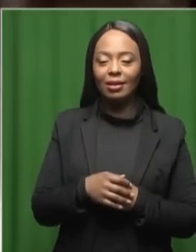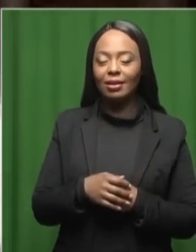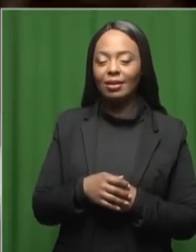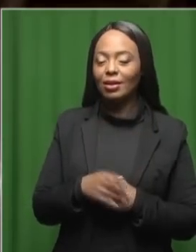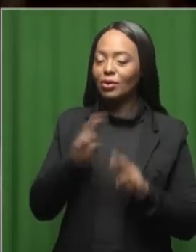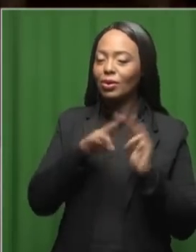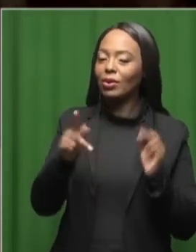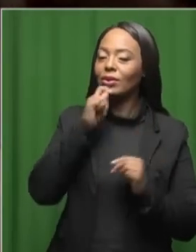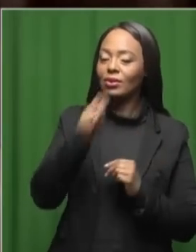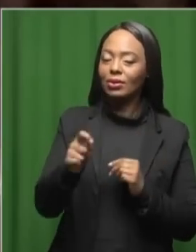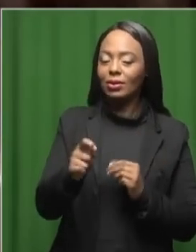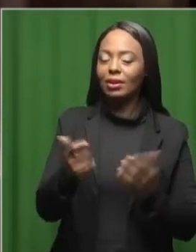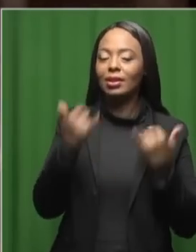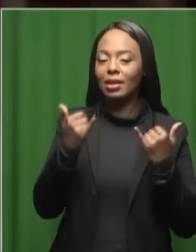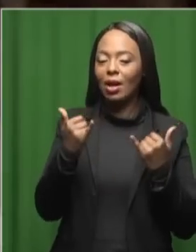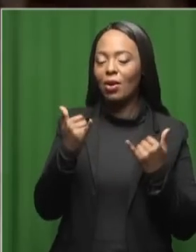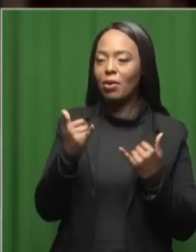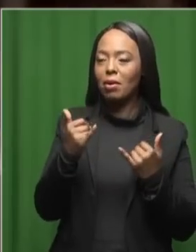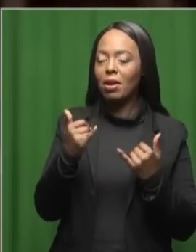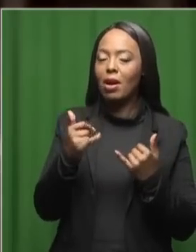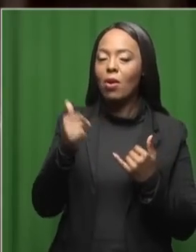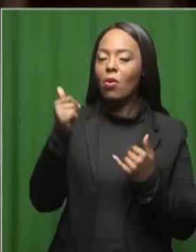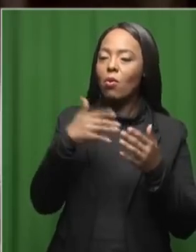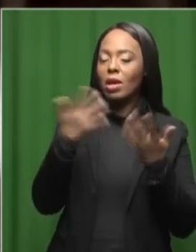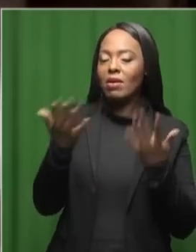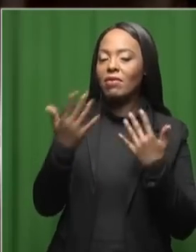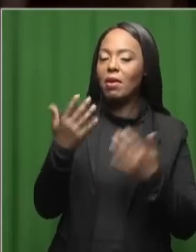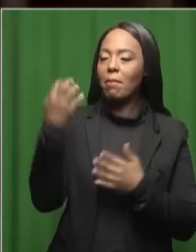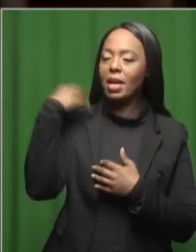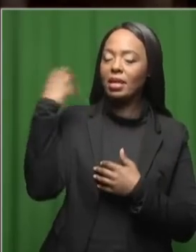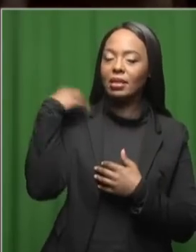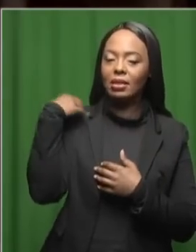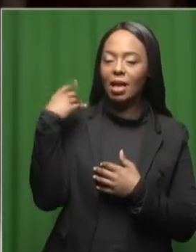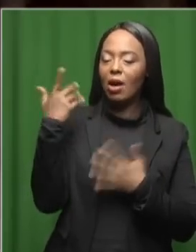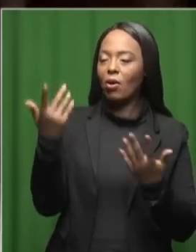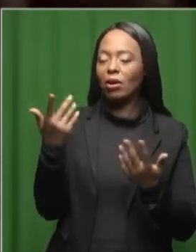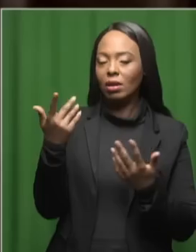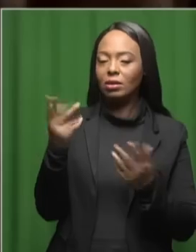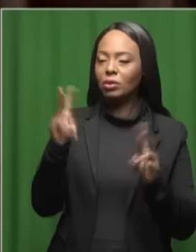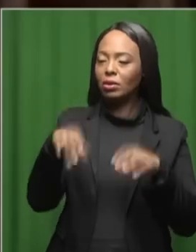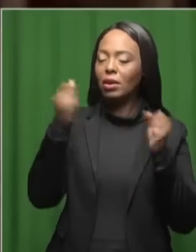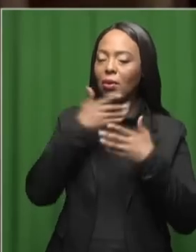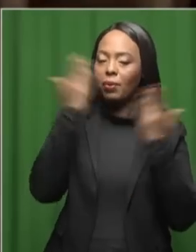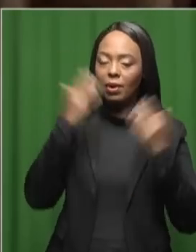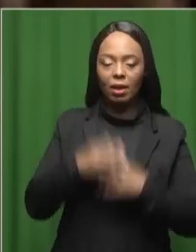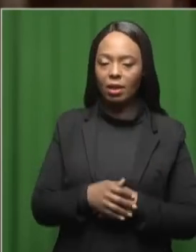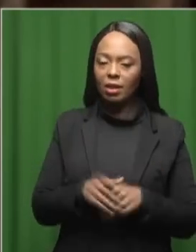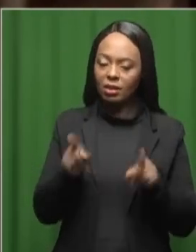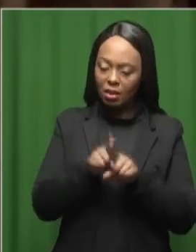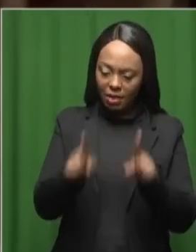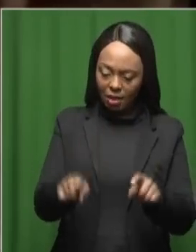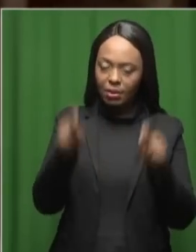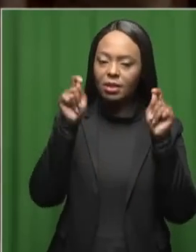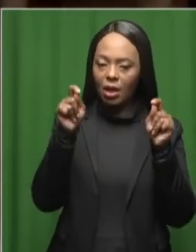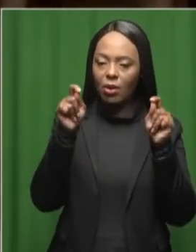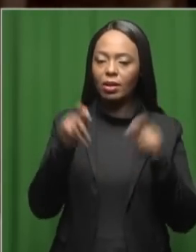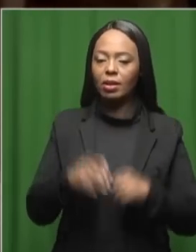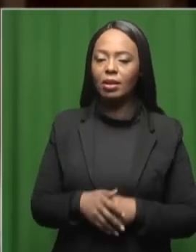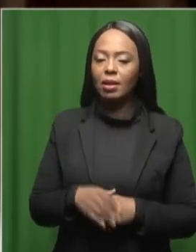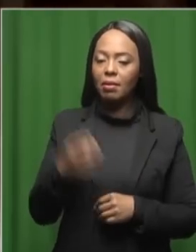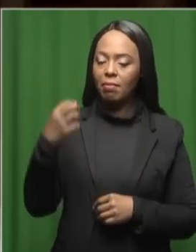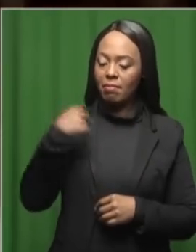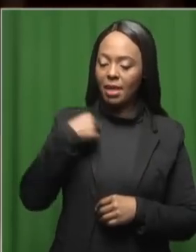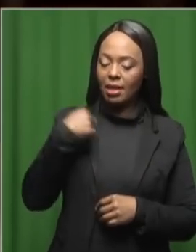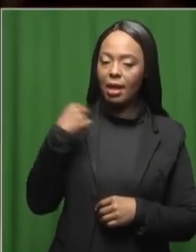true that wherever ministers are located, there is no load shedding. Even where I am in Cape Town, I'm in the